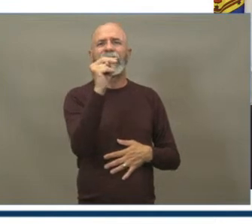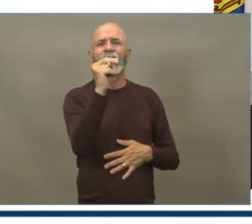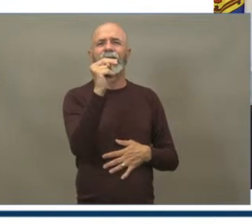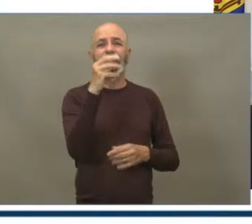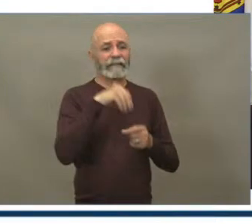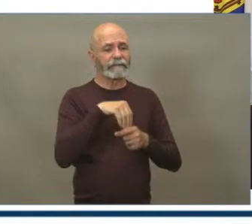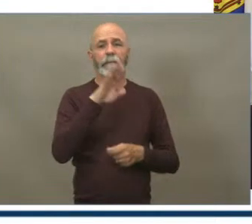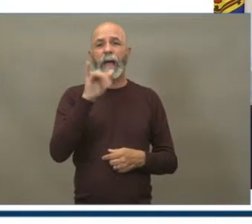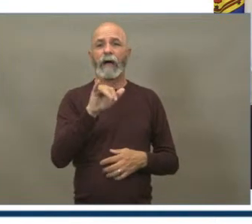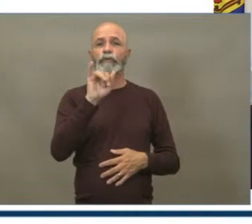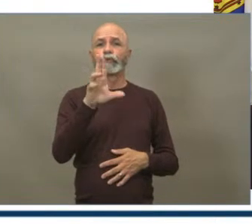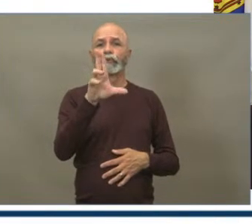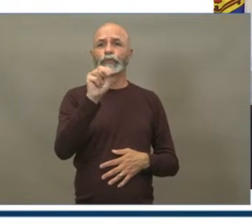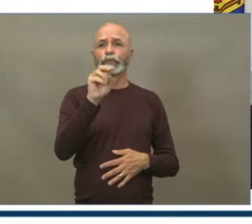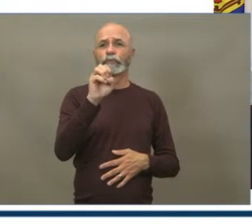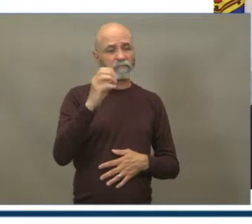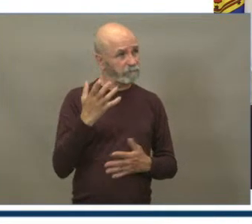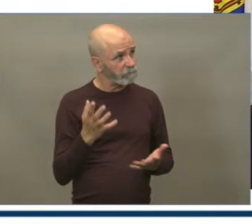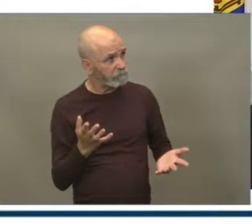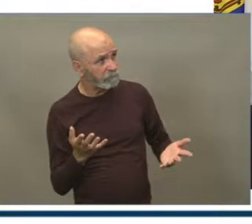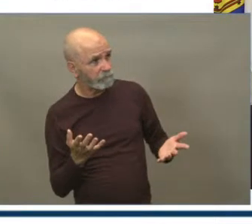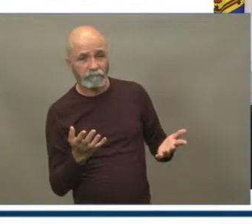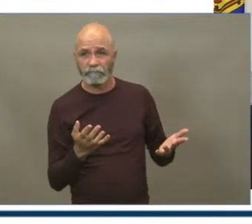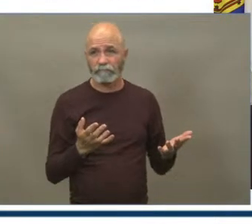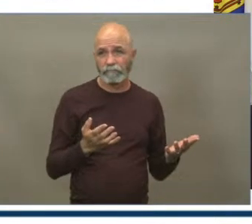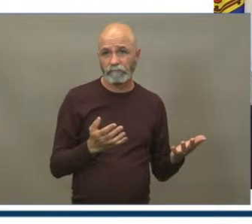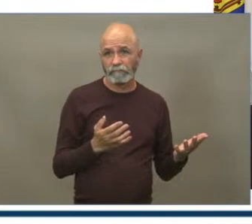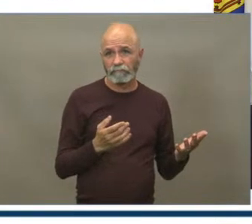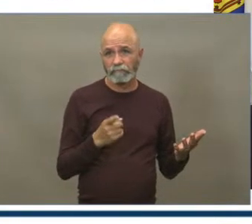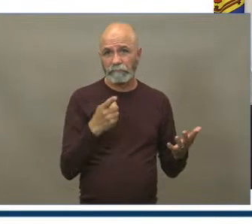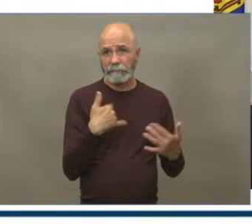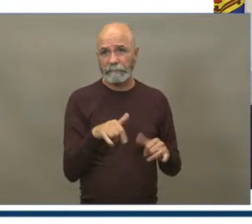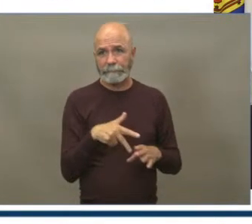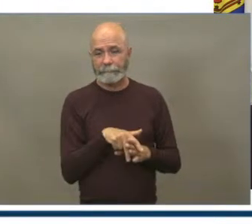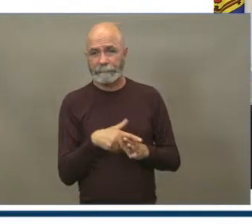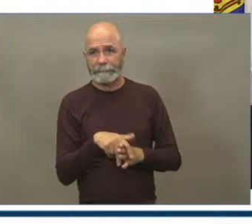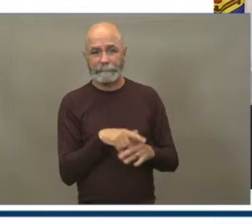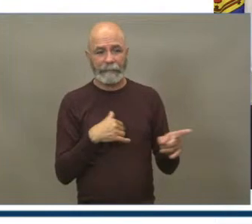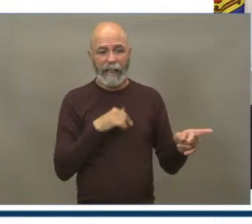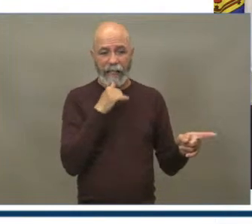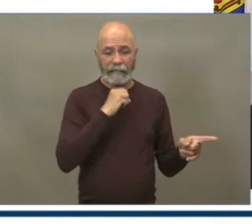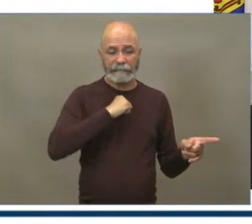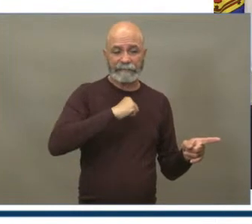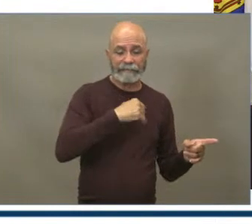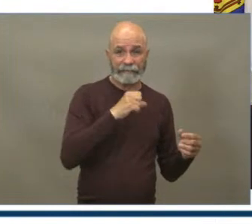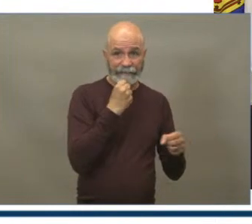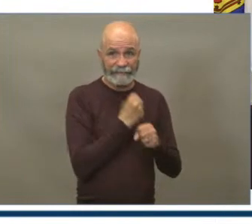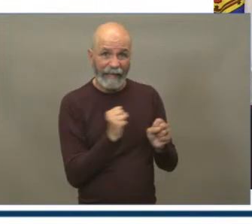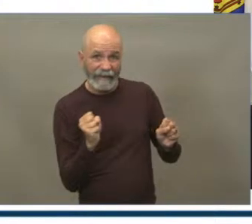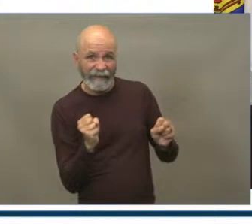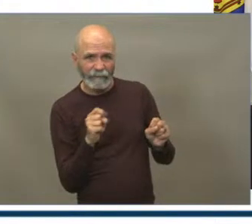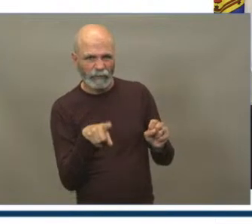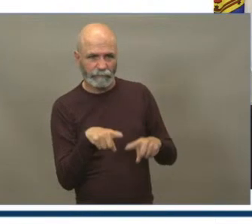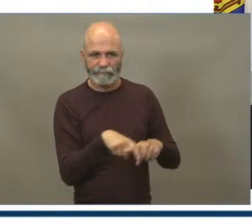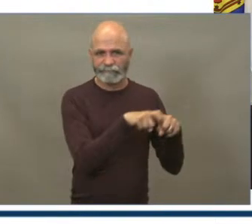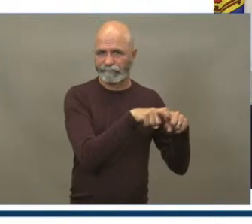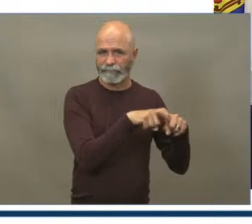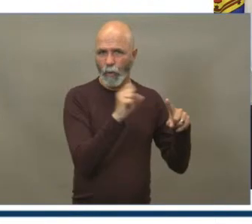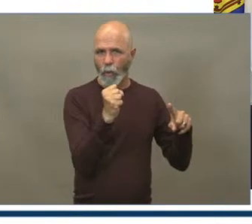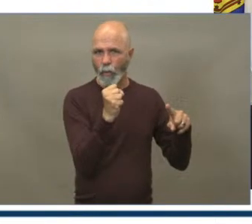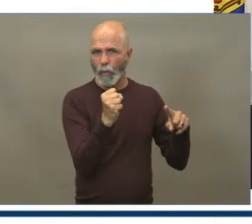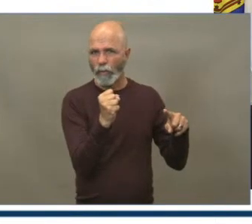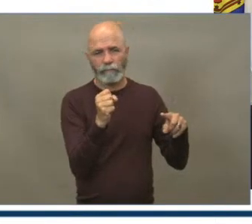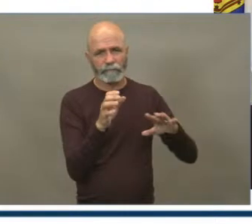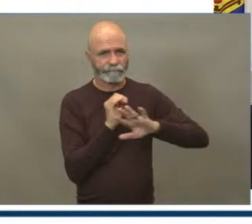is whether you believe that, given the safety concerns around AstraZeneca, we should stop using it entirely, given that we have so